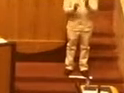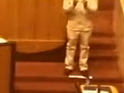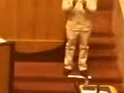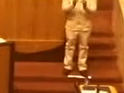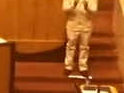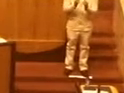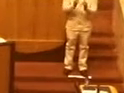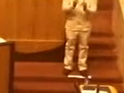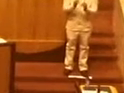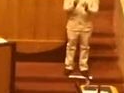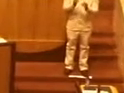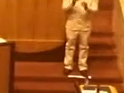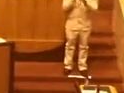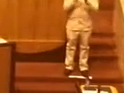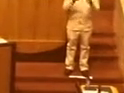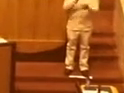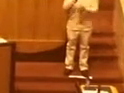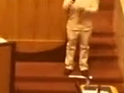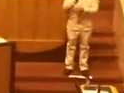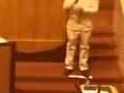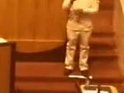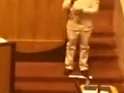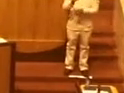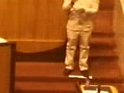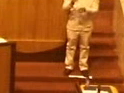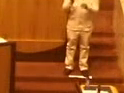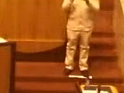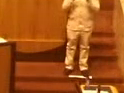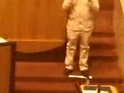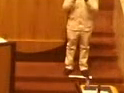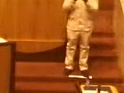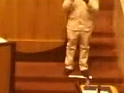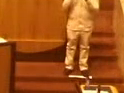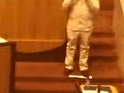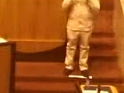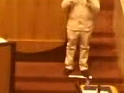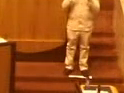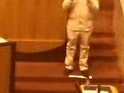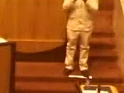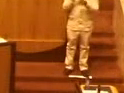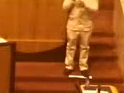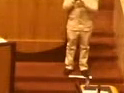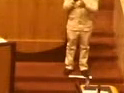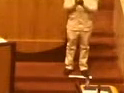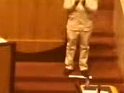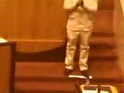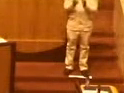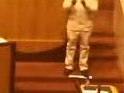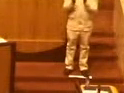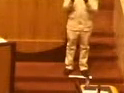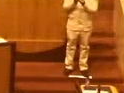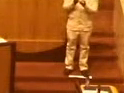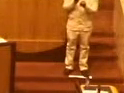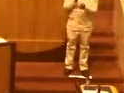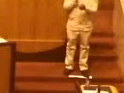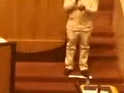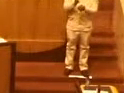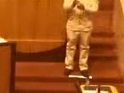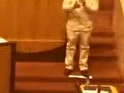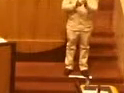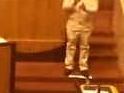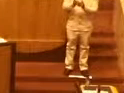the portfolio committee have had multiple engagement with the department, and we have successfully processed the department's